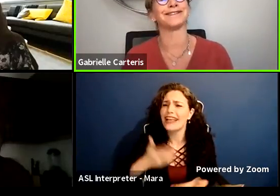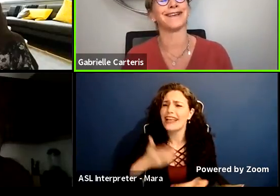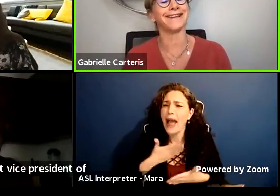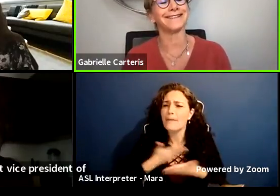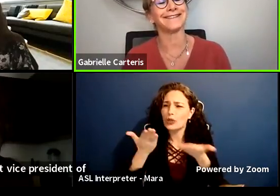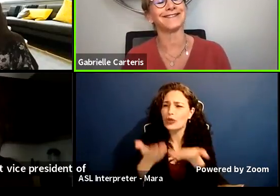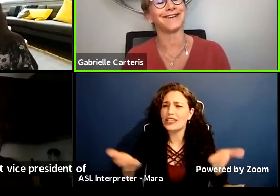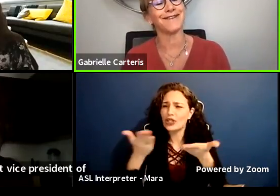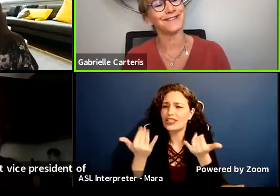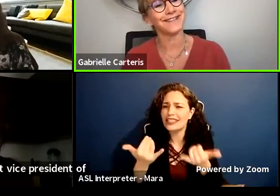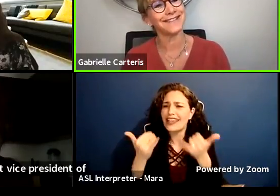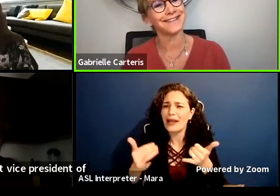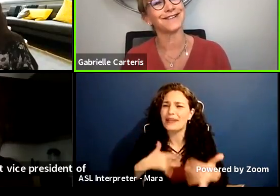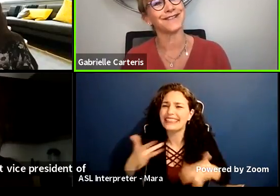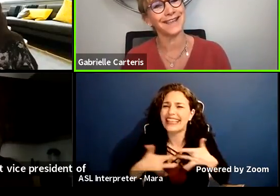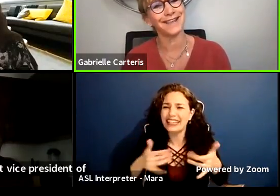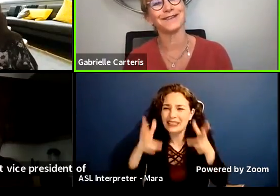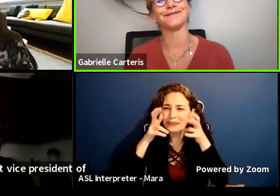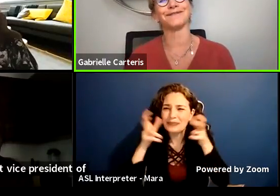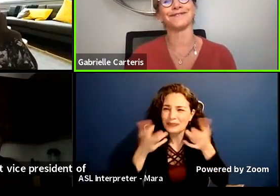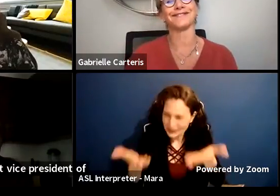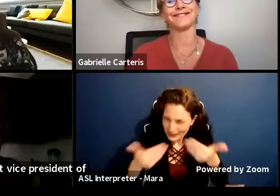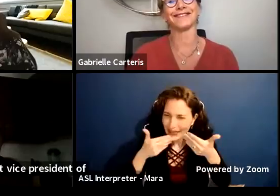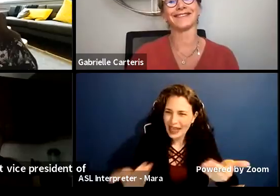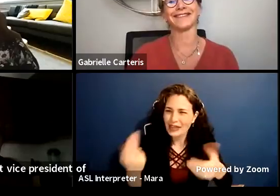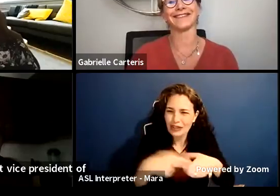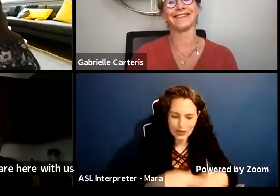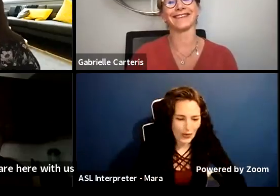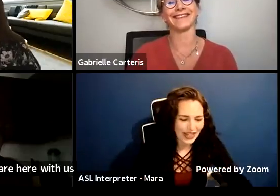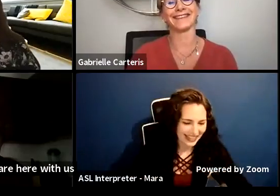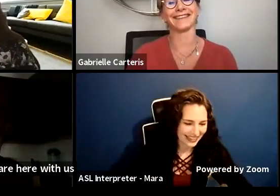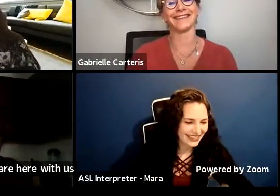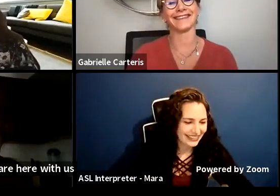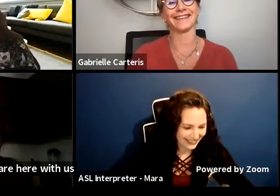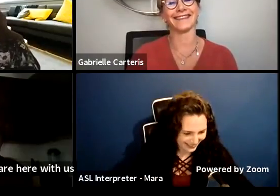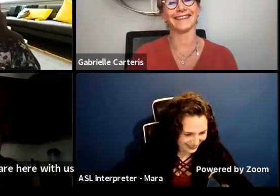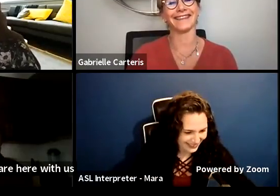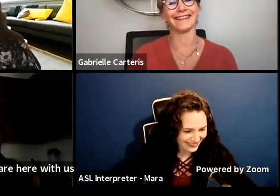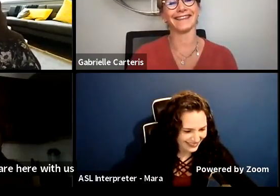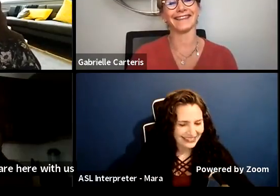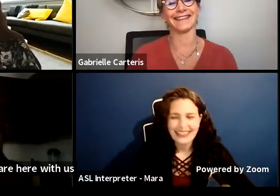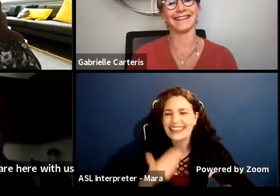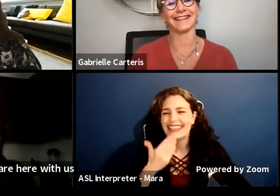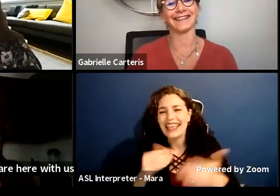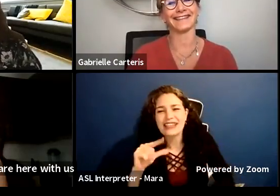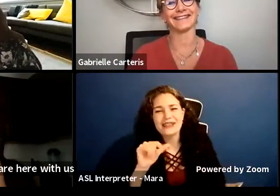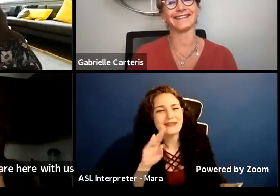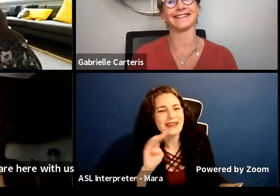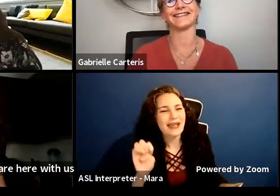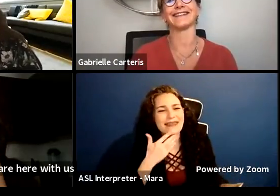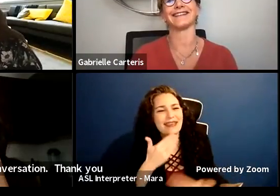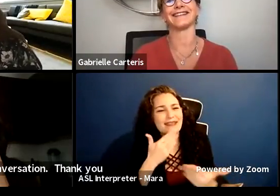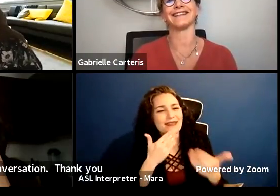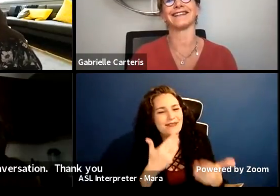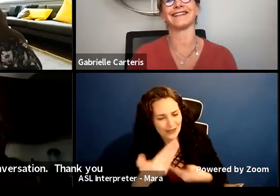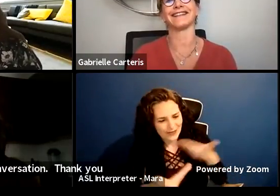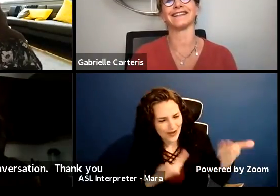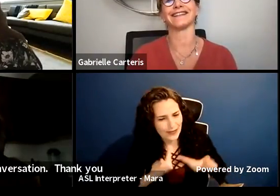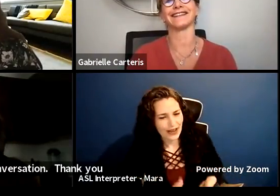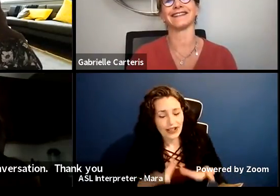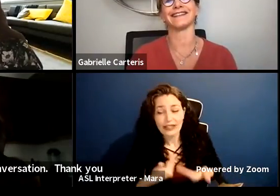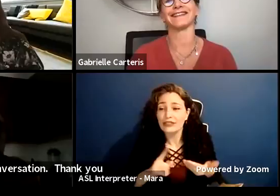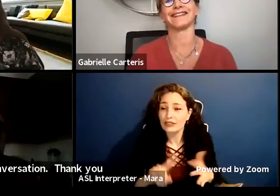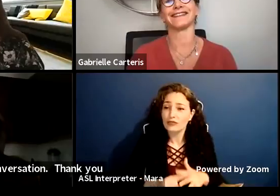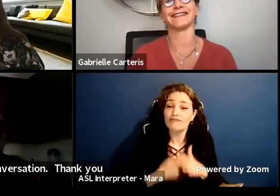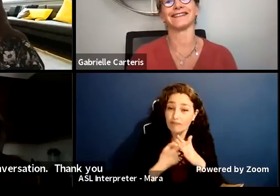so excited to hear the conversation. So thank you. Thanks, Gabby. Thank you for having me. And before we get started, I want to give a special